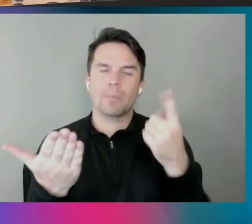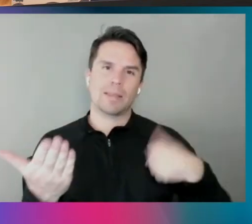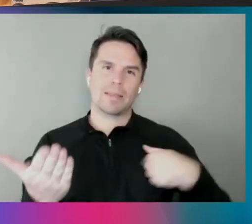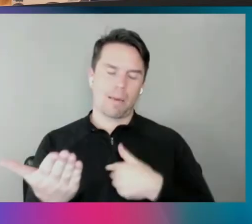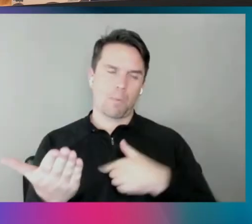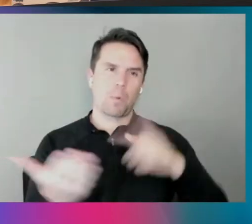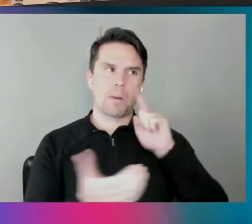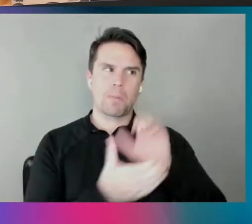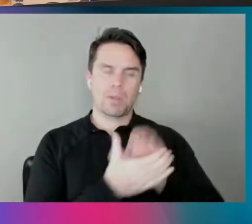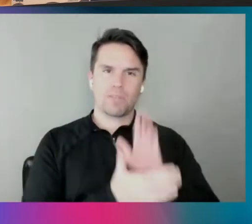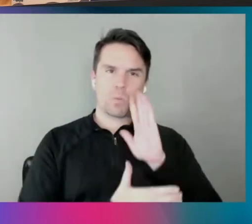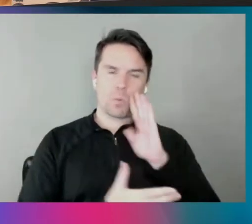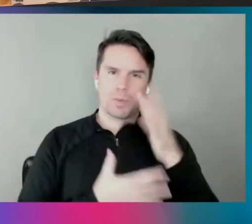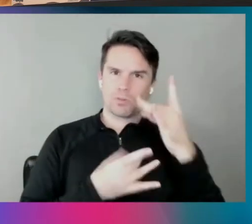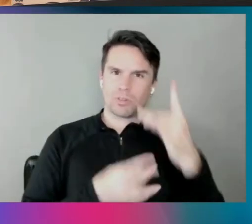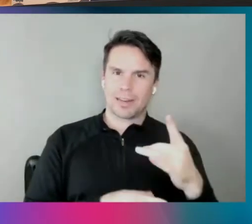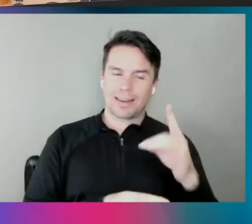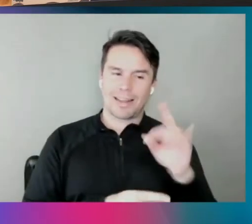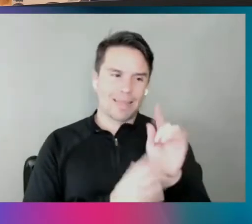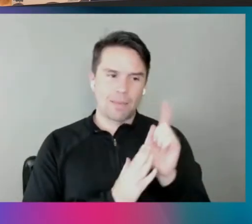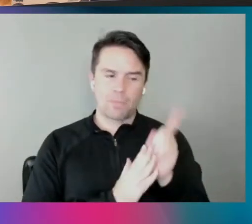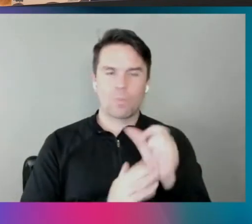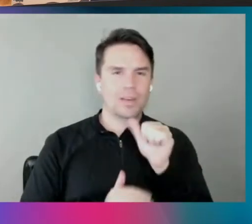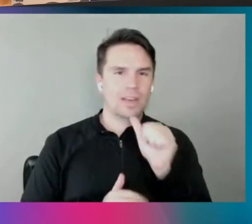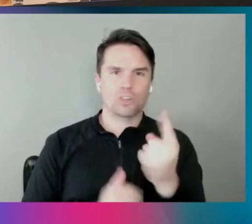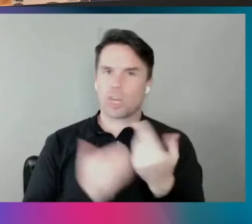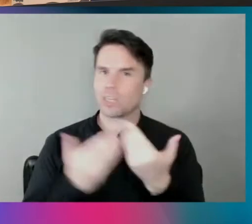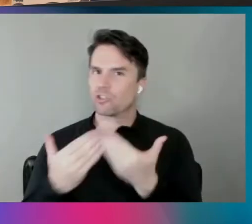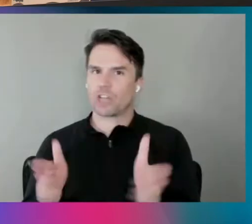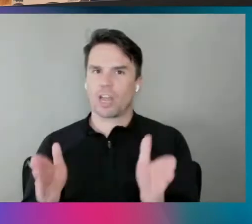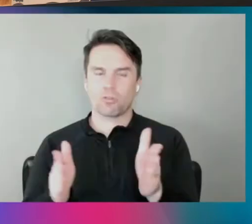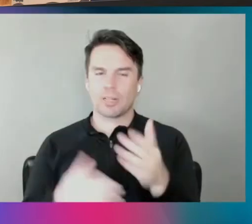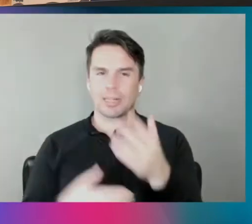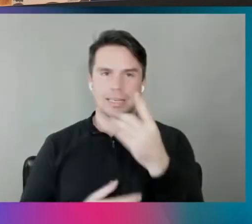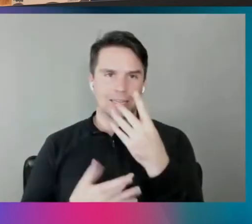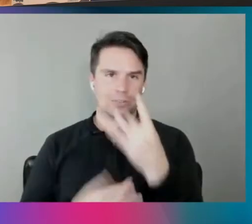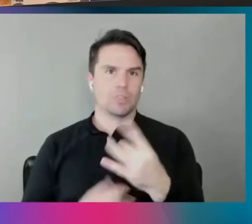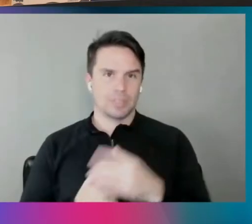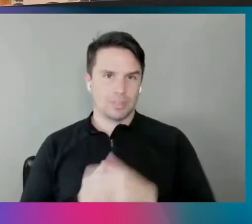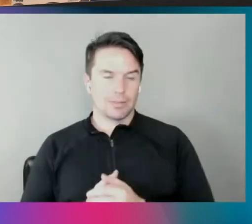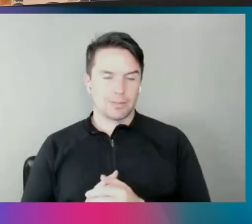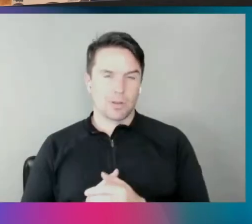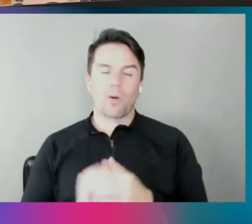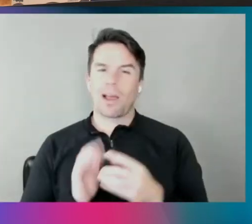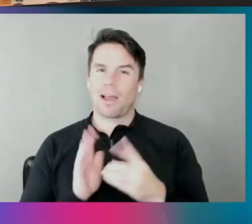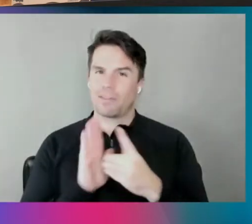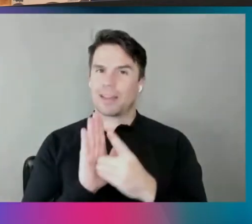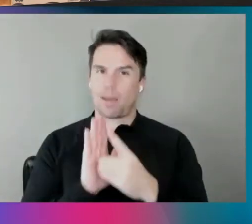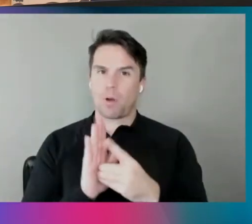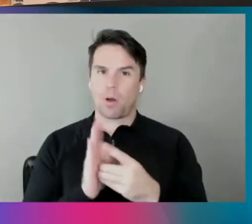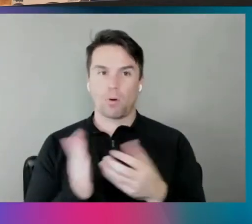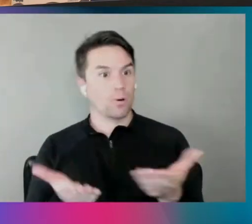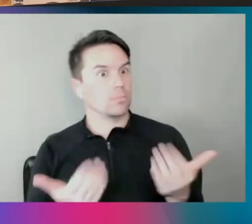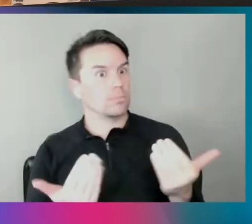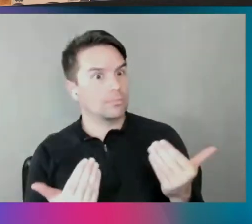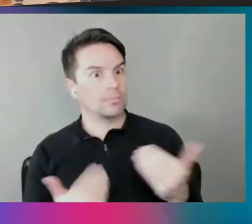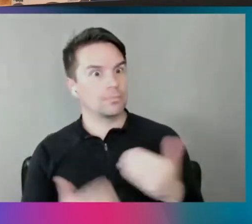not just generally interesting. Right. So I'm going to show a demo real quick. Please. We love demos around here. Yeah, we do.